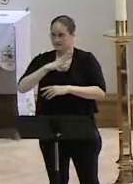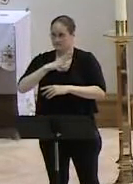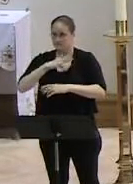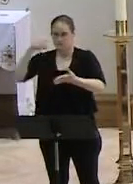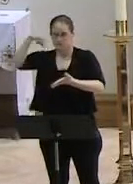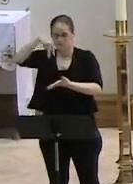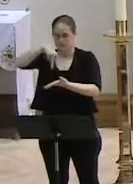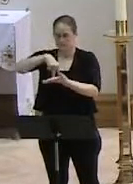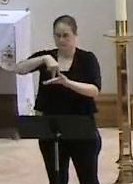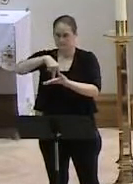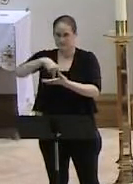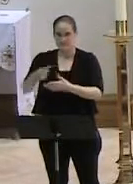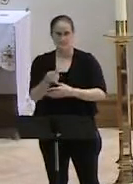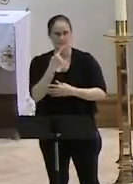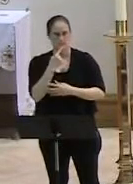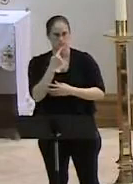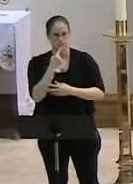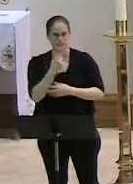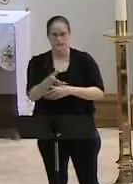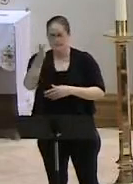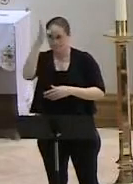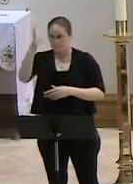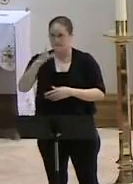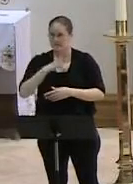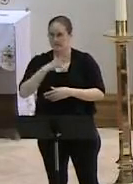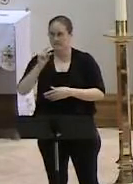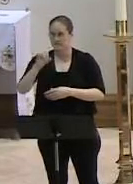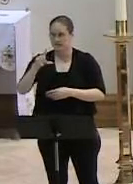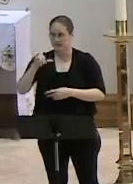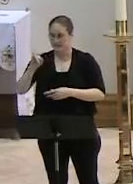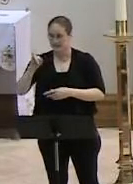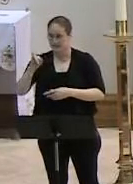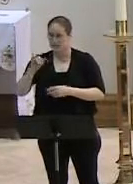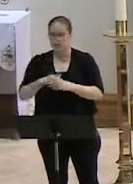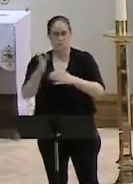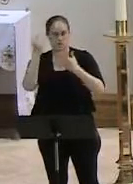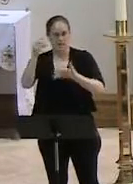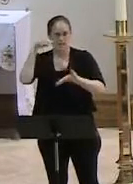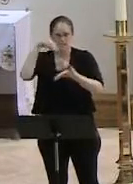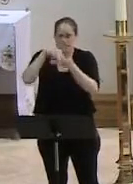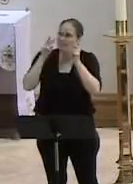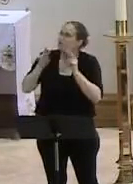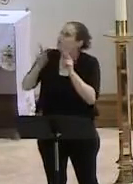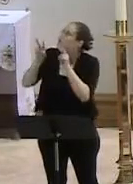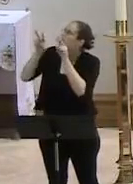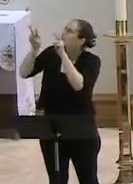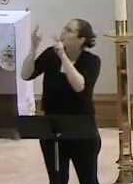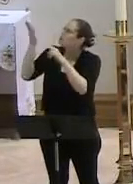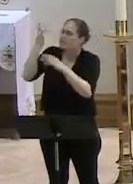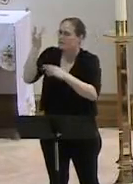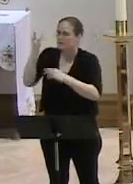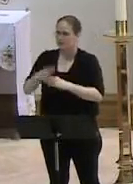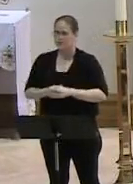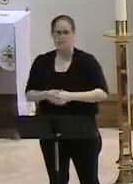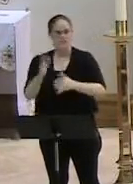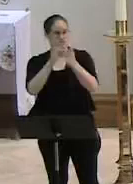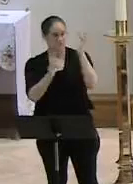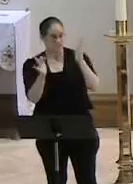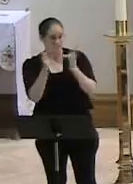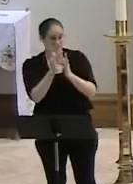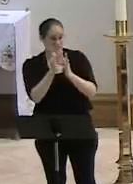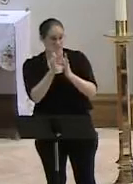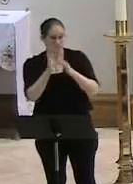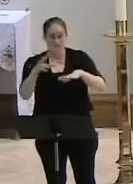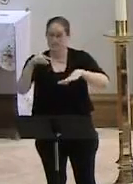beside them. They said, Men of Galilee, why are you standing there looking at the sky? This Jesus, who has